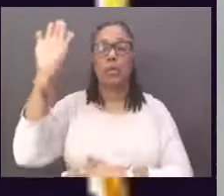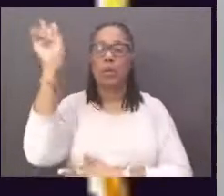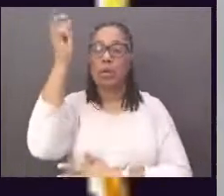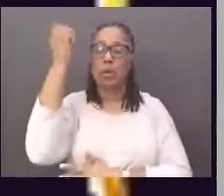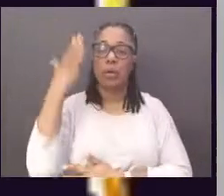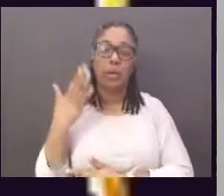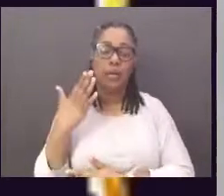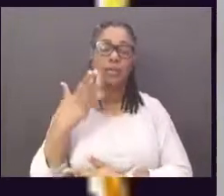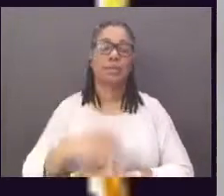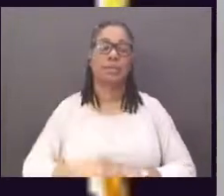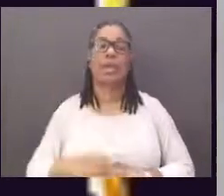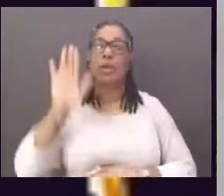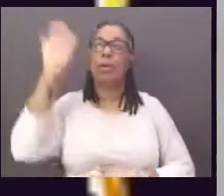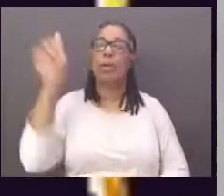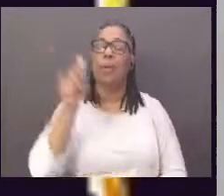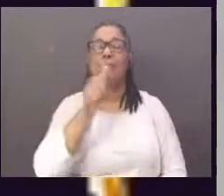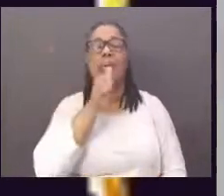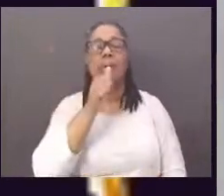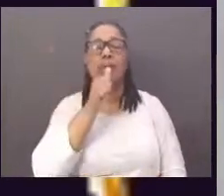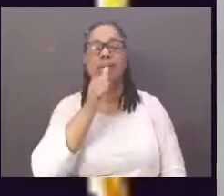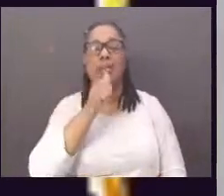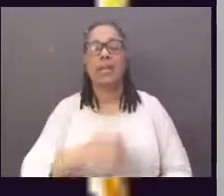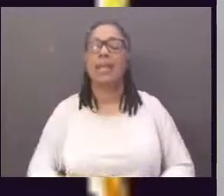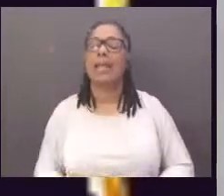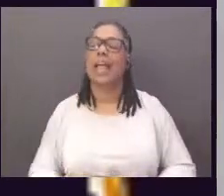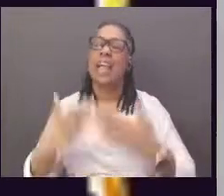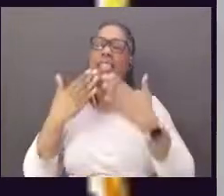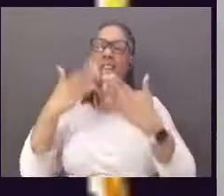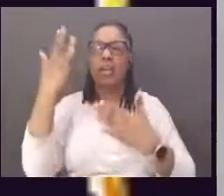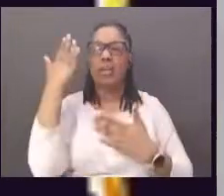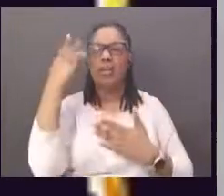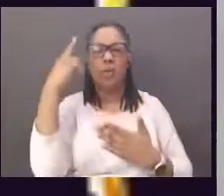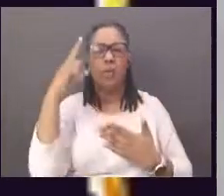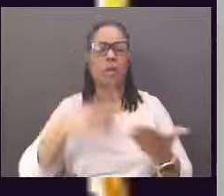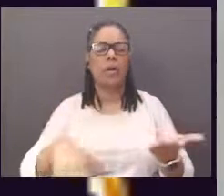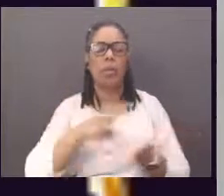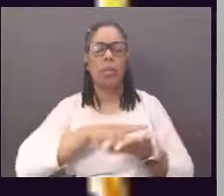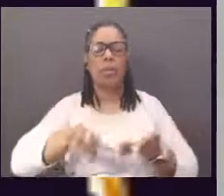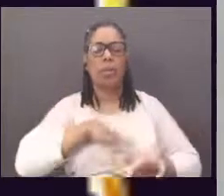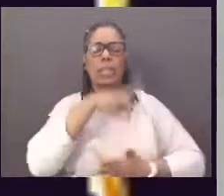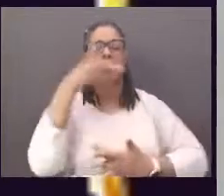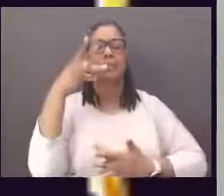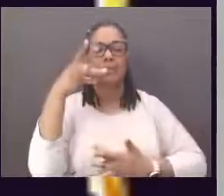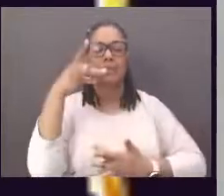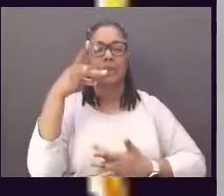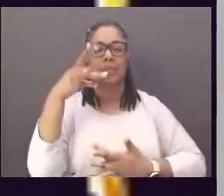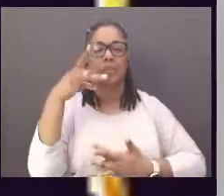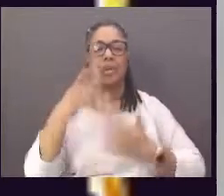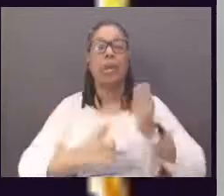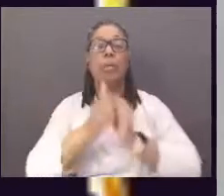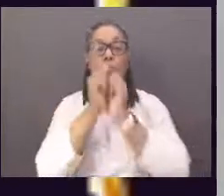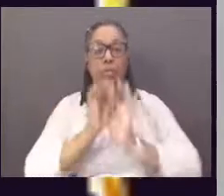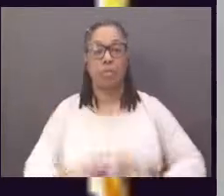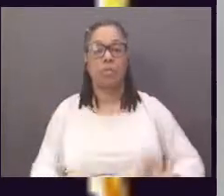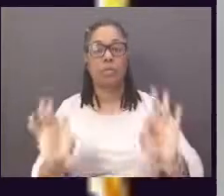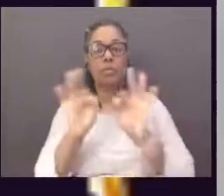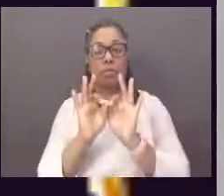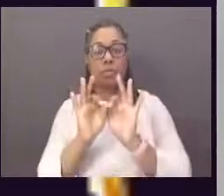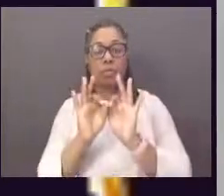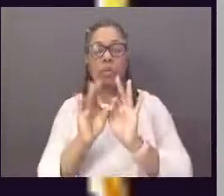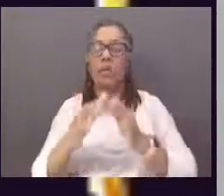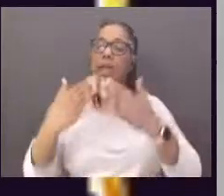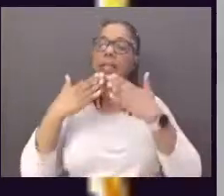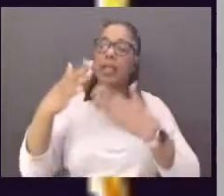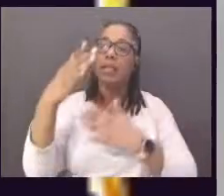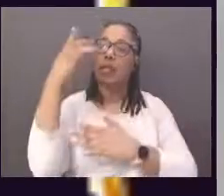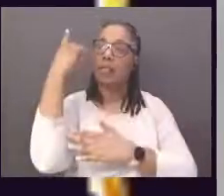suffering. We thank you for your Holy Spirit that dwells upon us. But most of all, great master, we thank you for